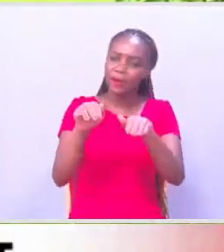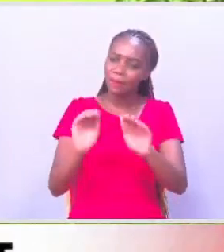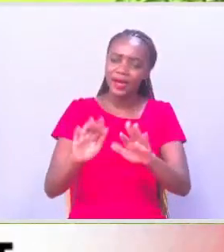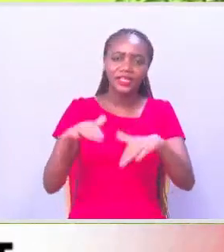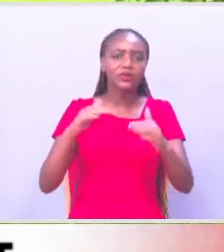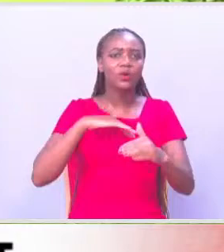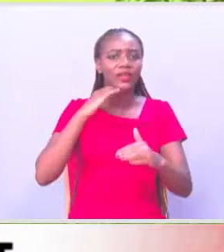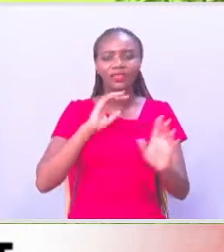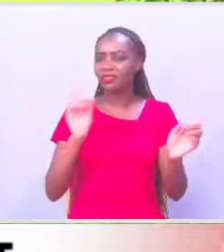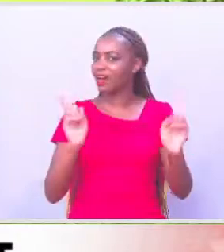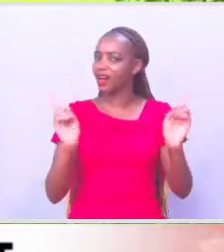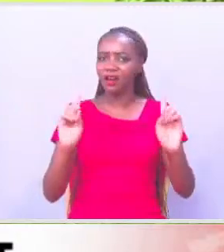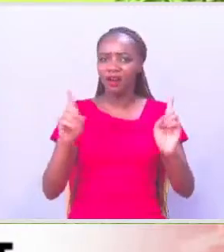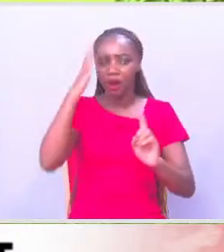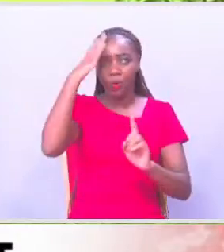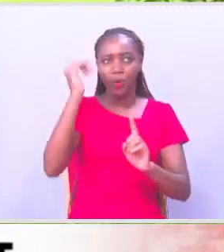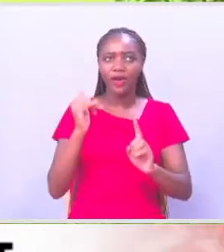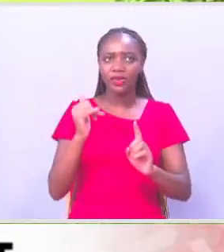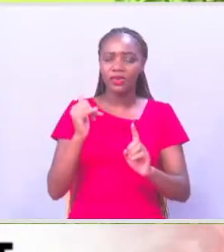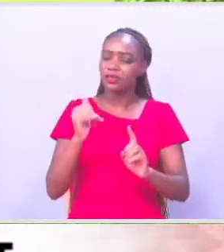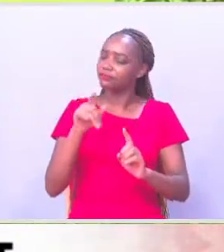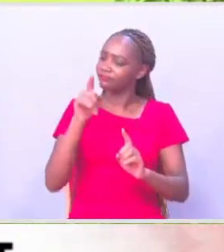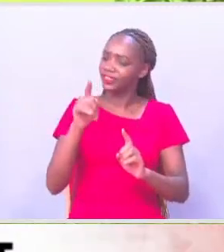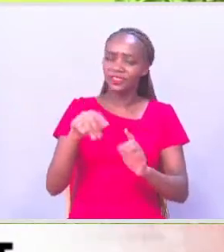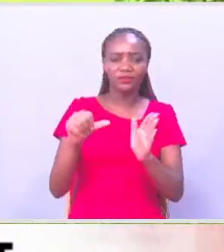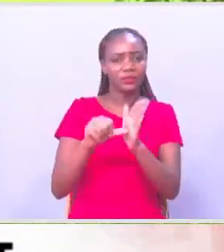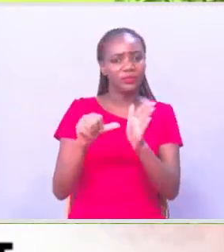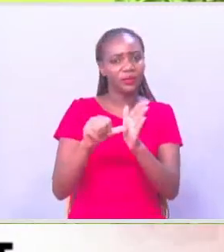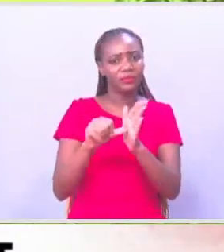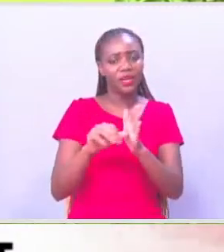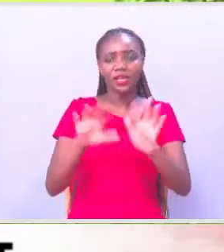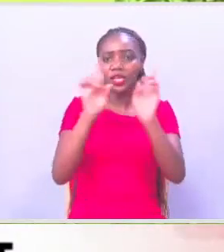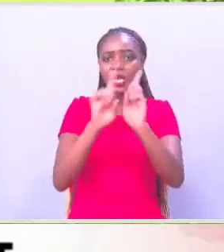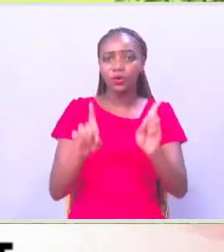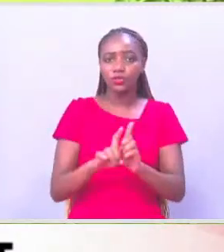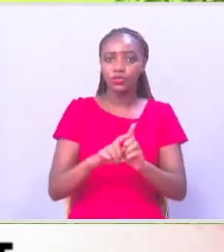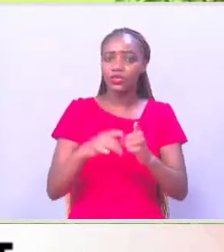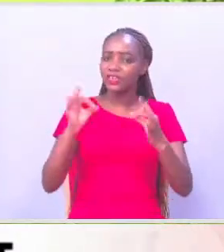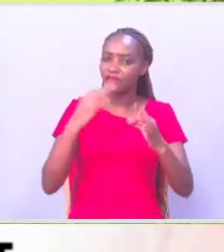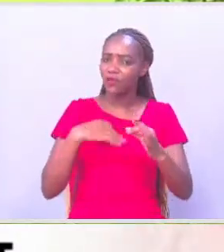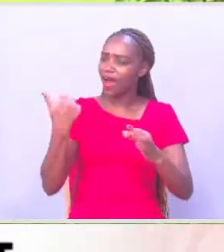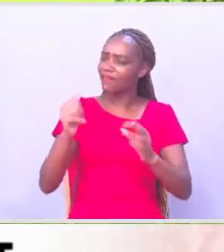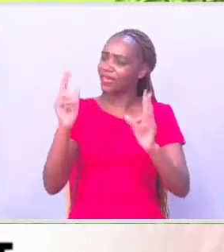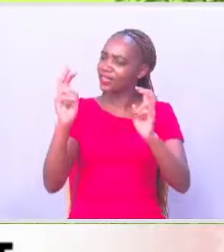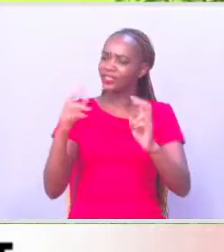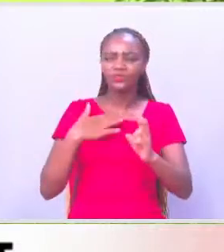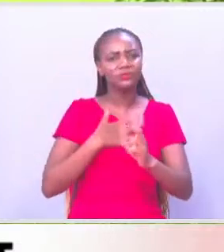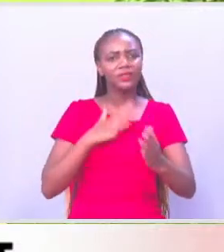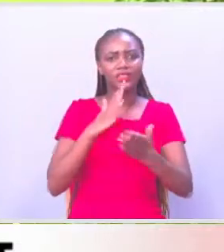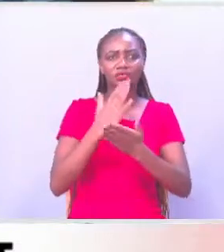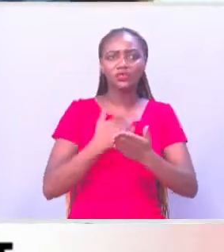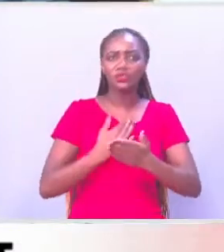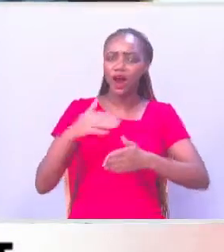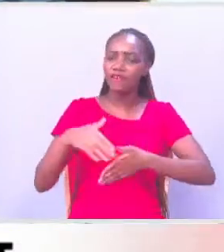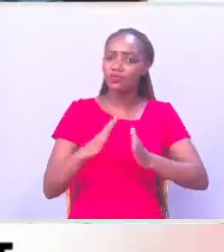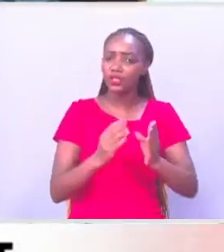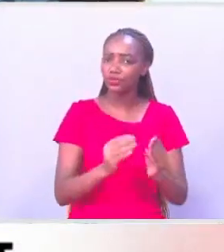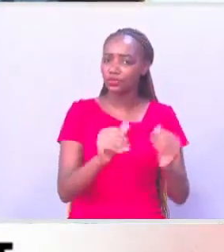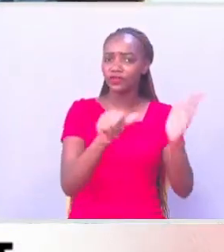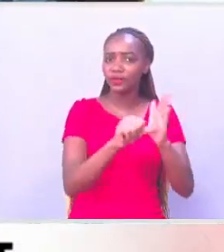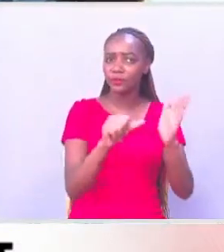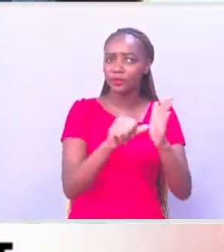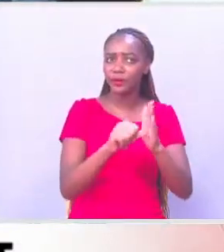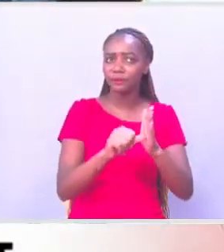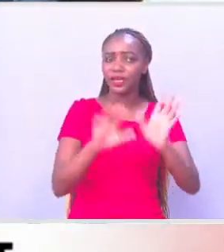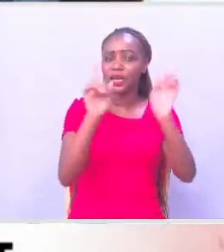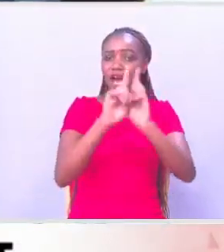anyone else for that matter because they've been accused of practicing witchcraft. If we have any issues, let us find ways to resolve these issues. As